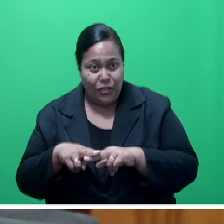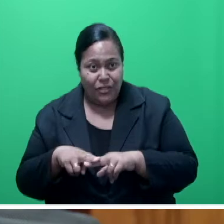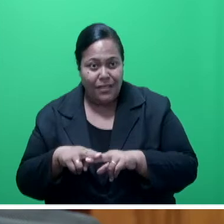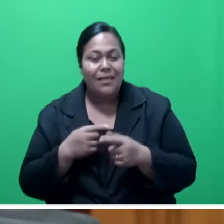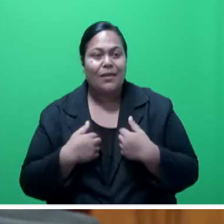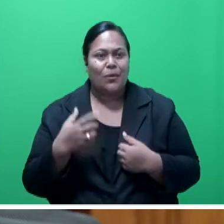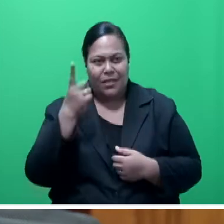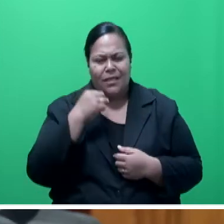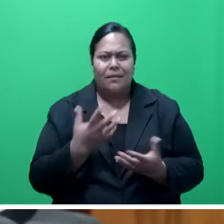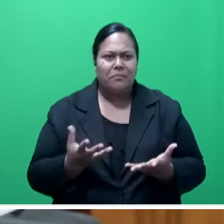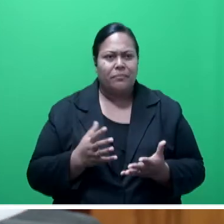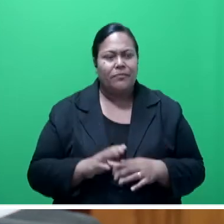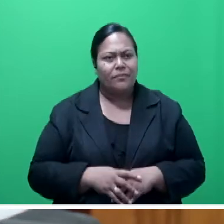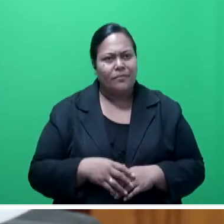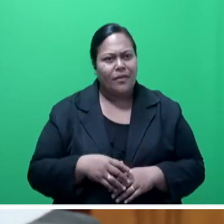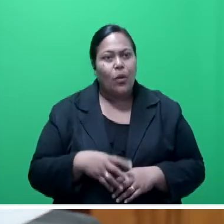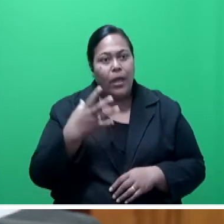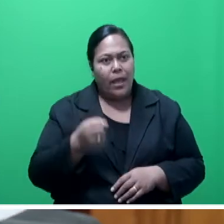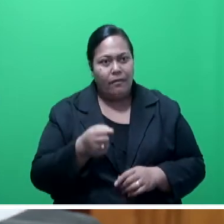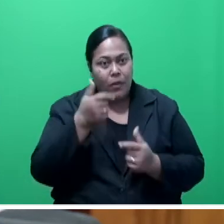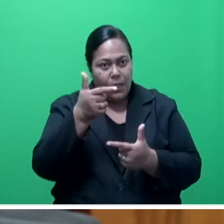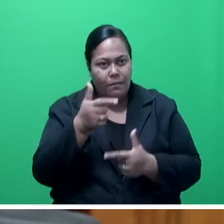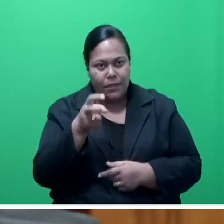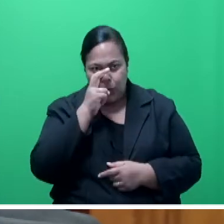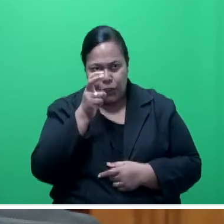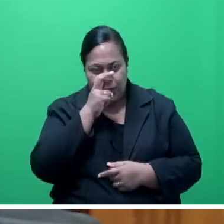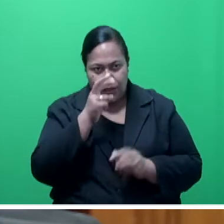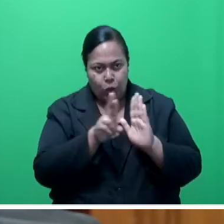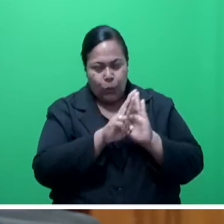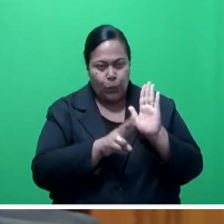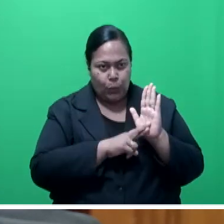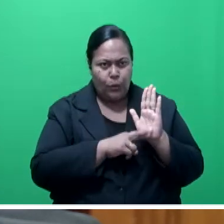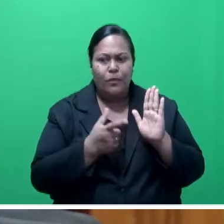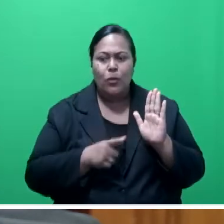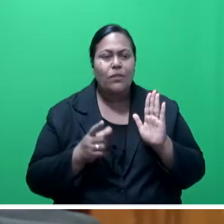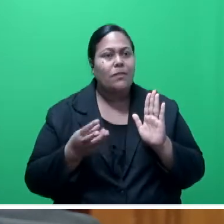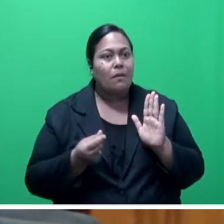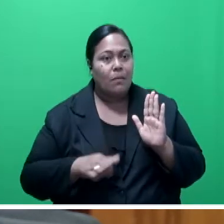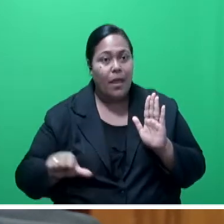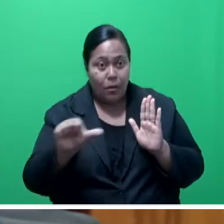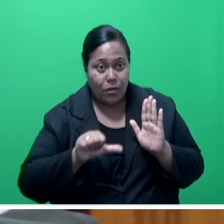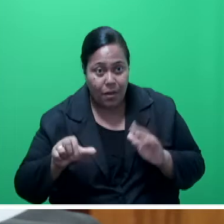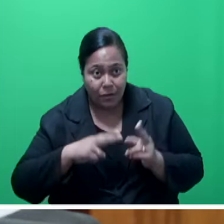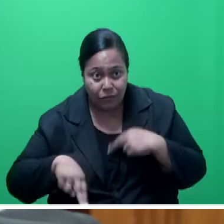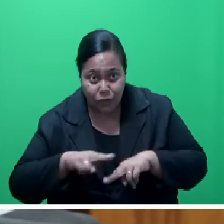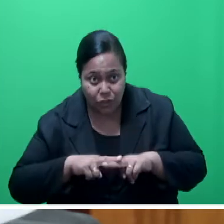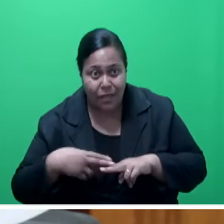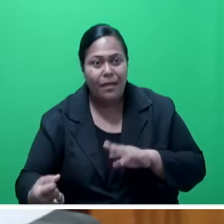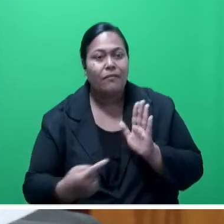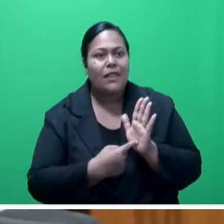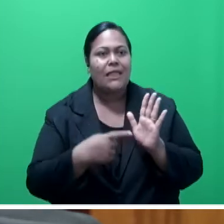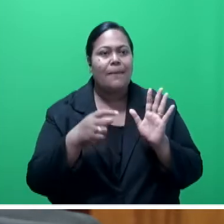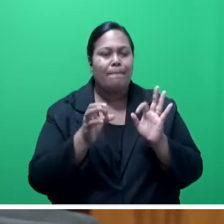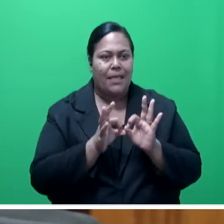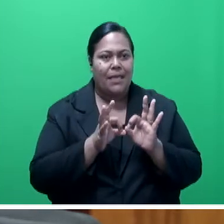have restrictions of transferring animals within Fiji, Mr. Speaker, because certain areas are TB